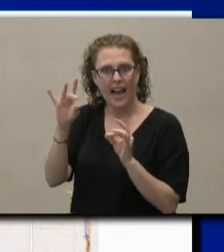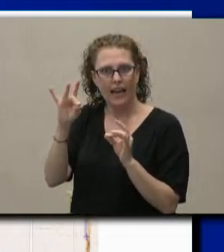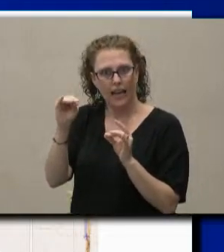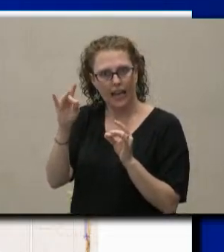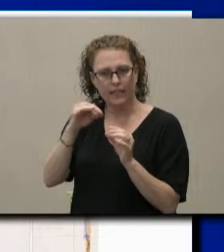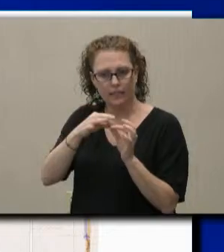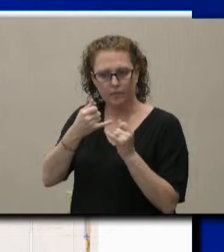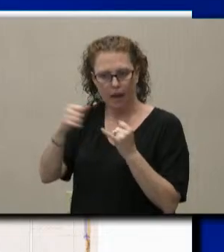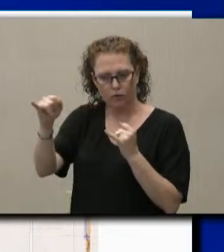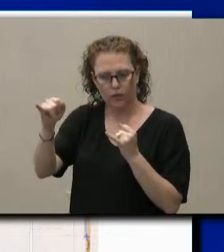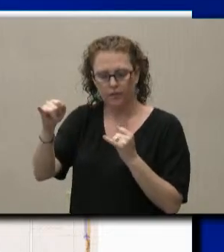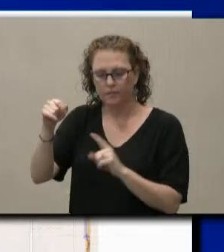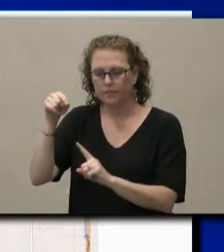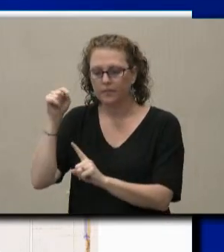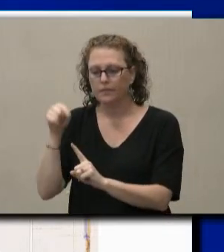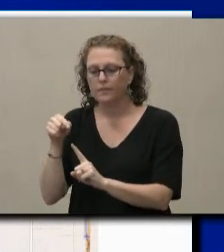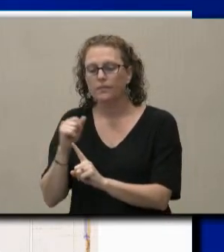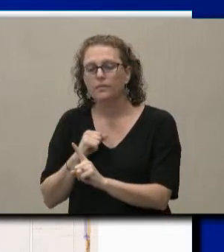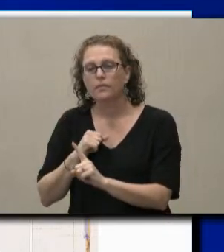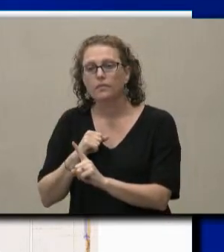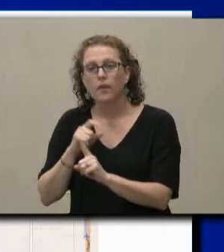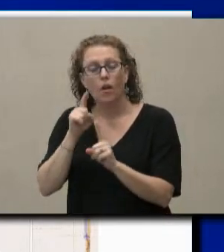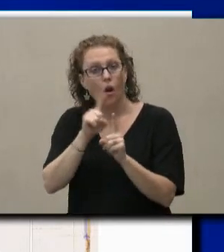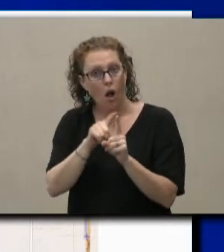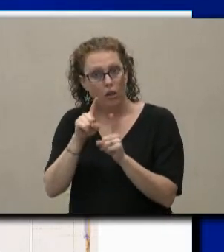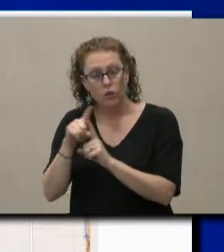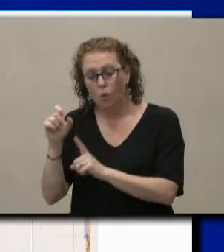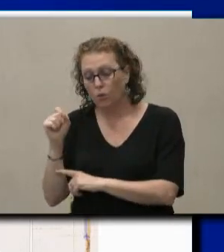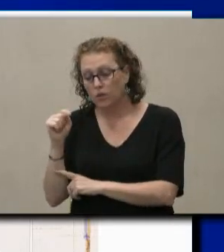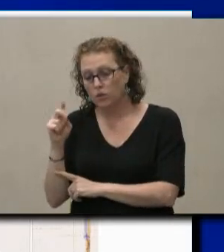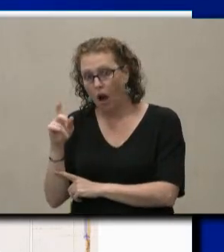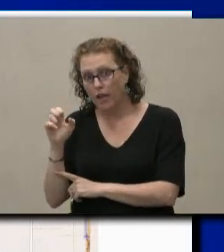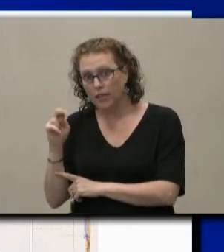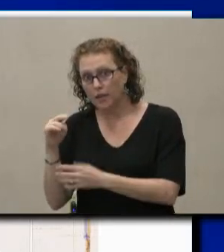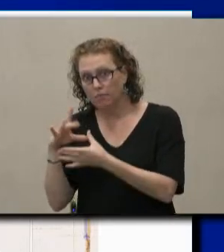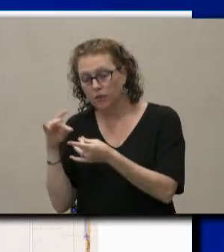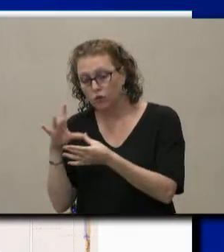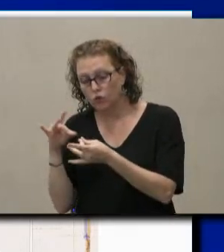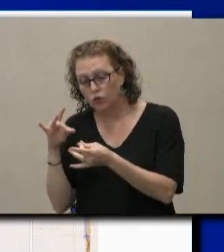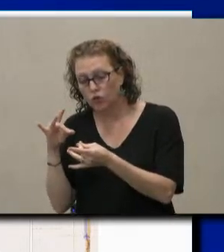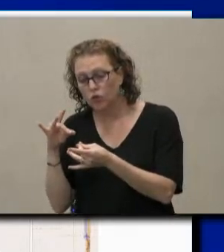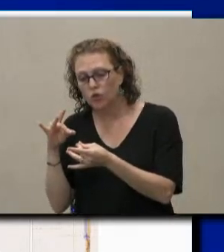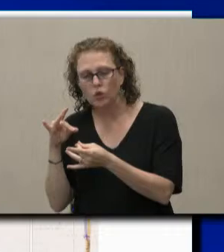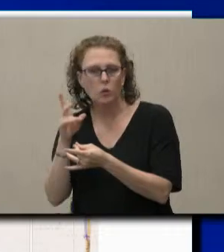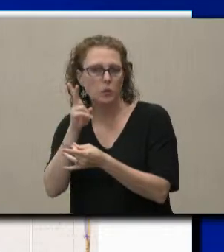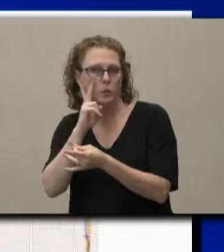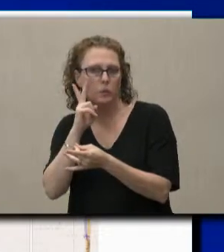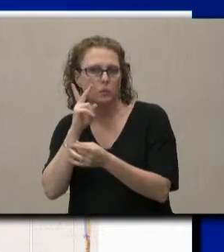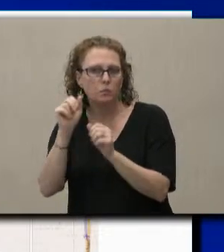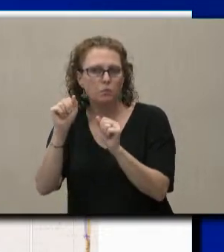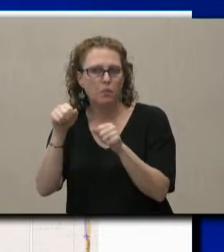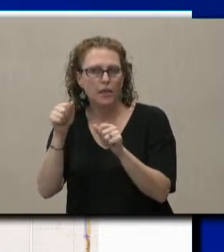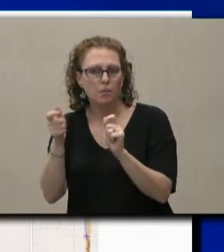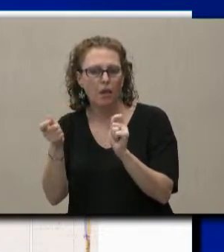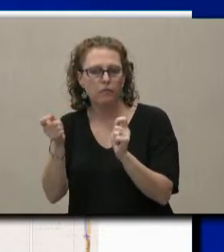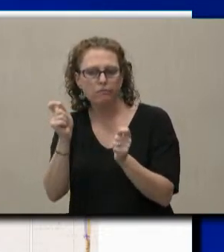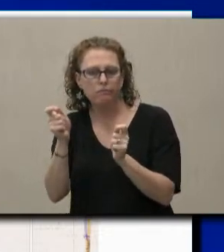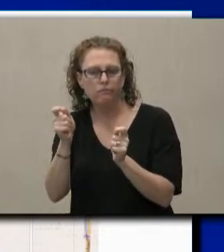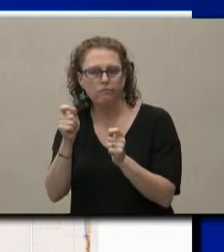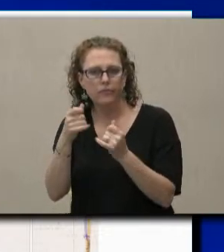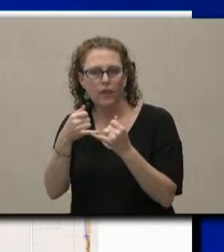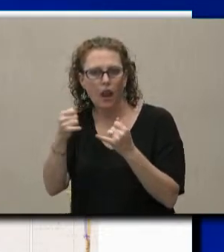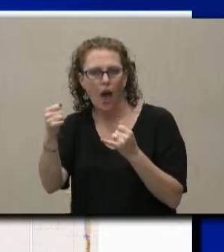also addresses Councilmember Stockton's comments from the fourth public hearing to see if it would be possible to make adjustments to the